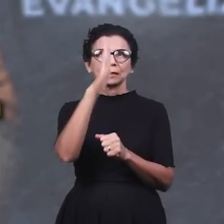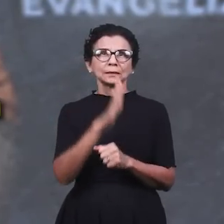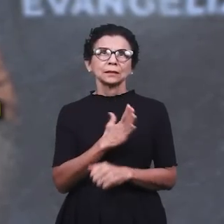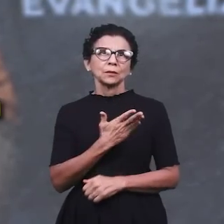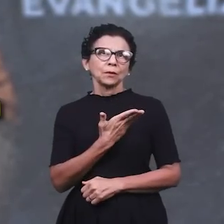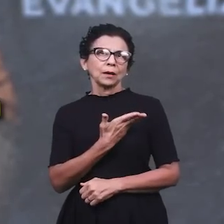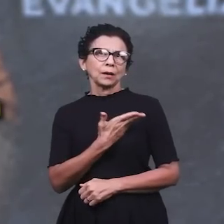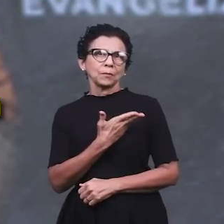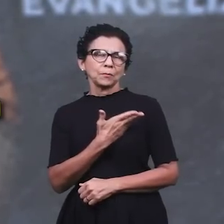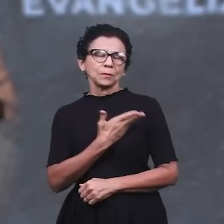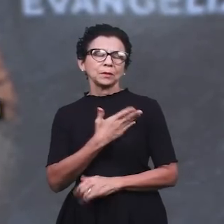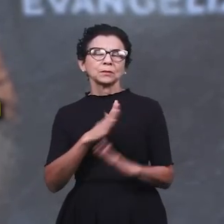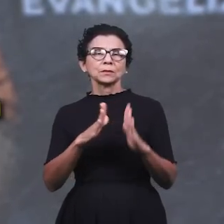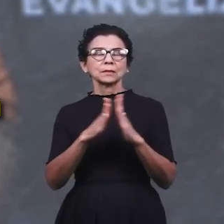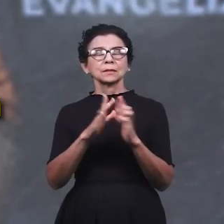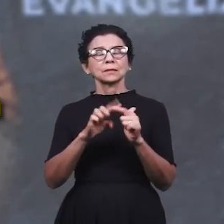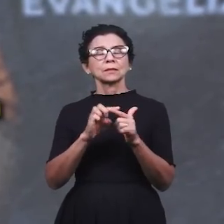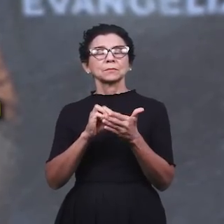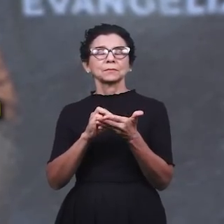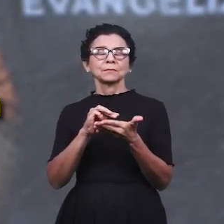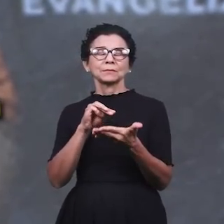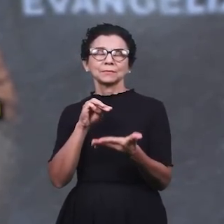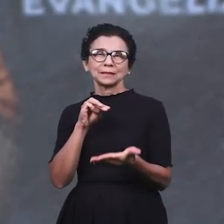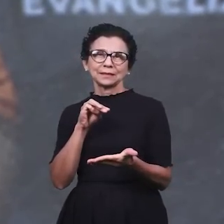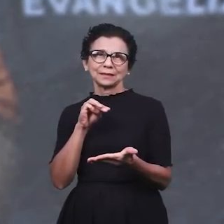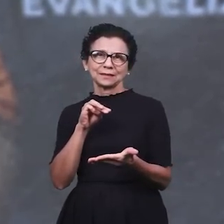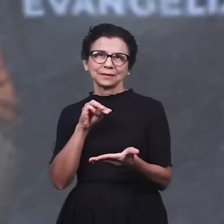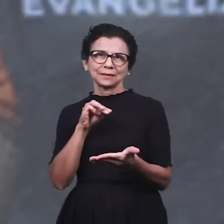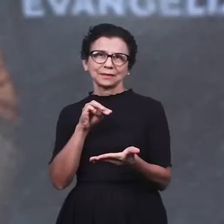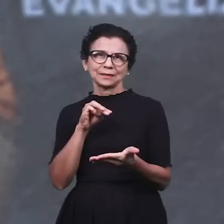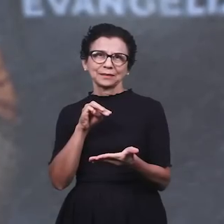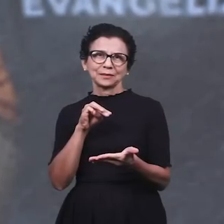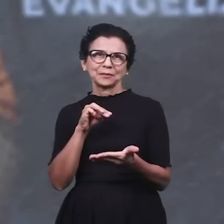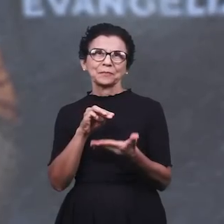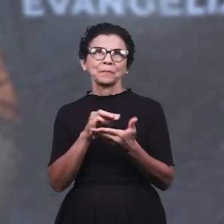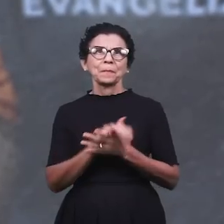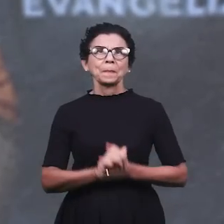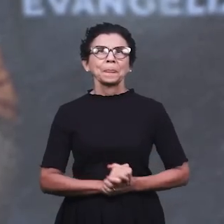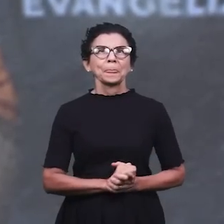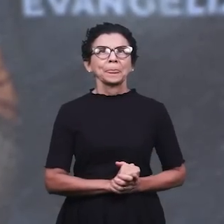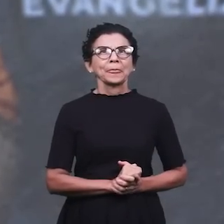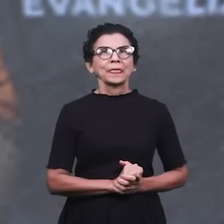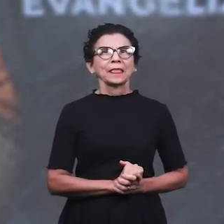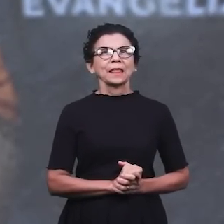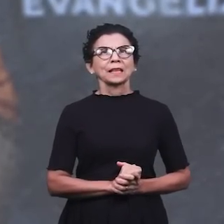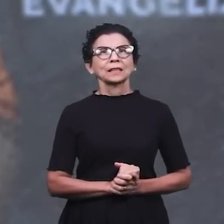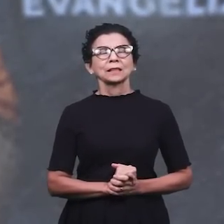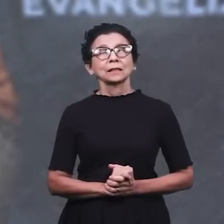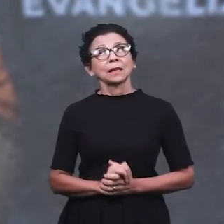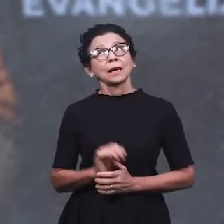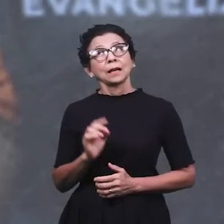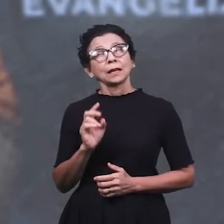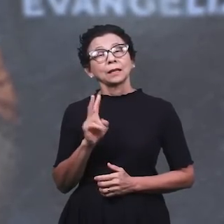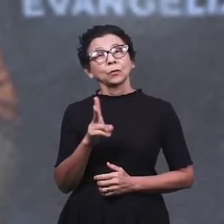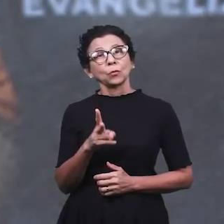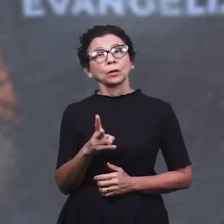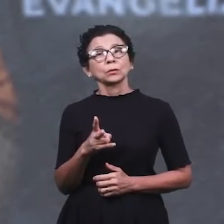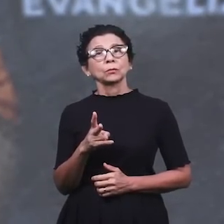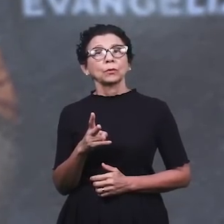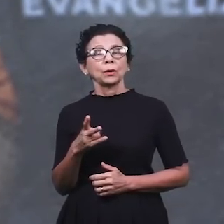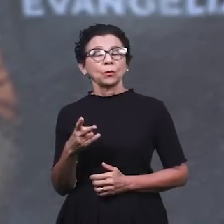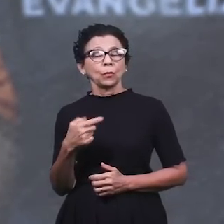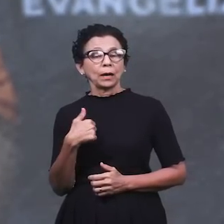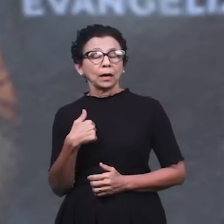Maranatha church in Brazil when I'm a youth, which means in a very short